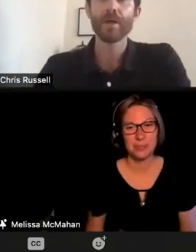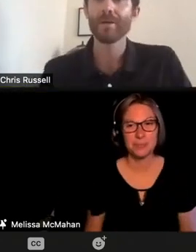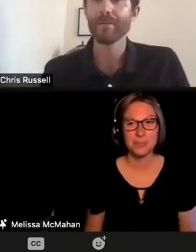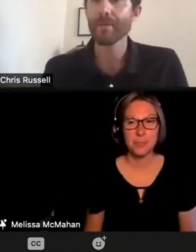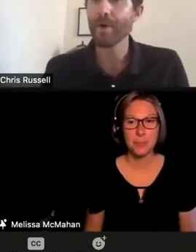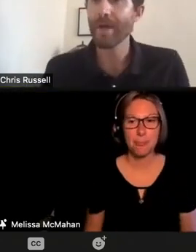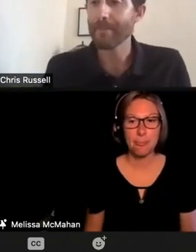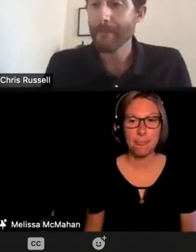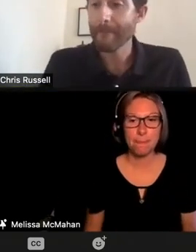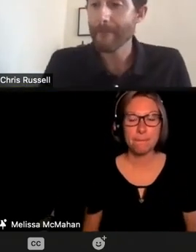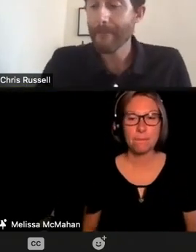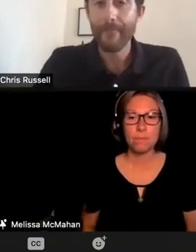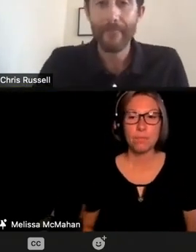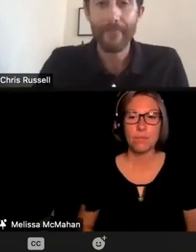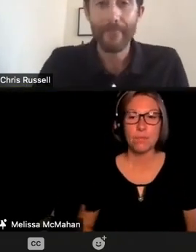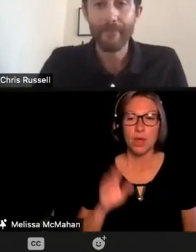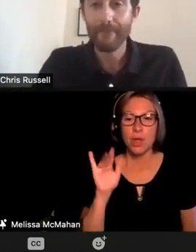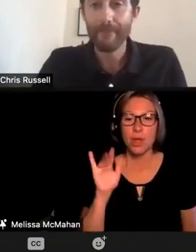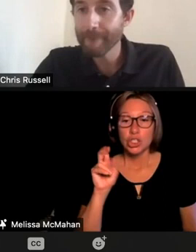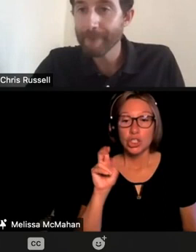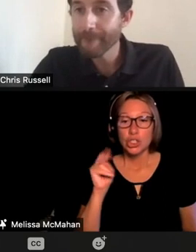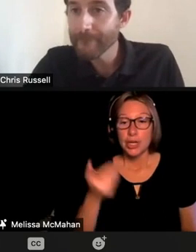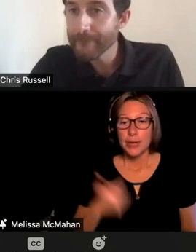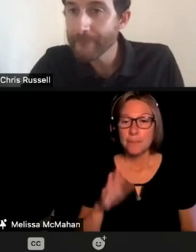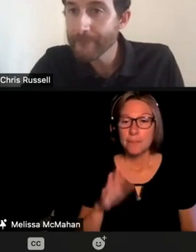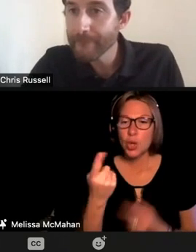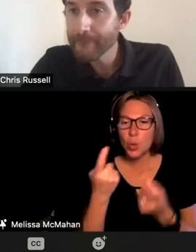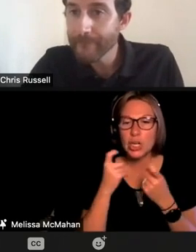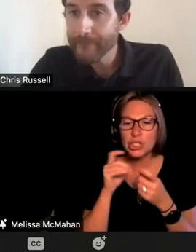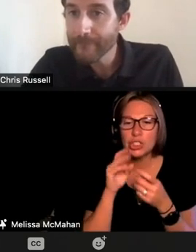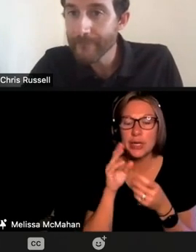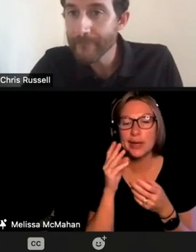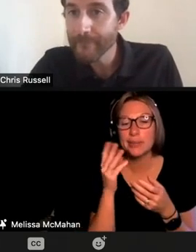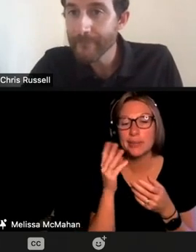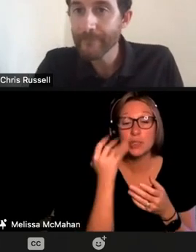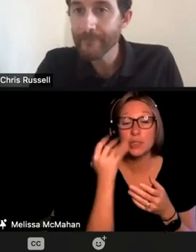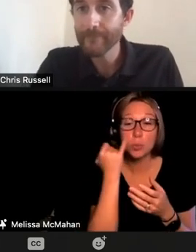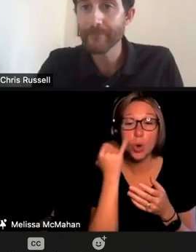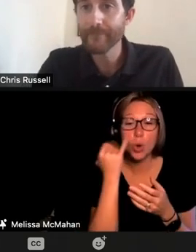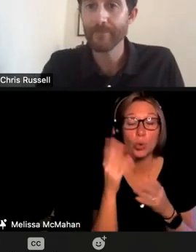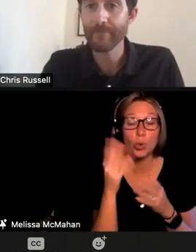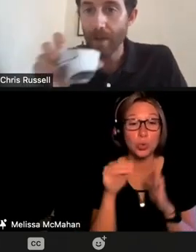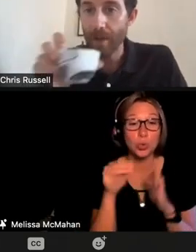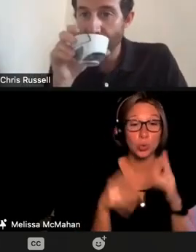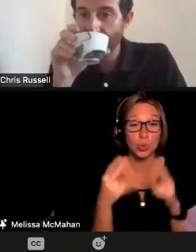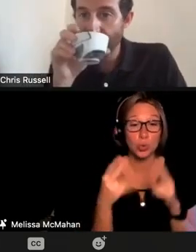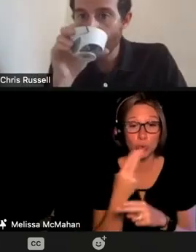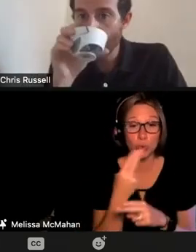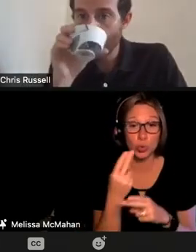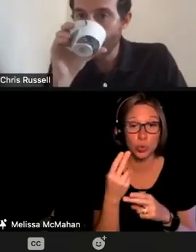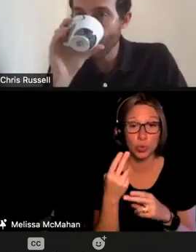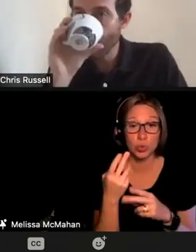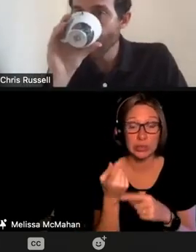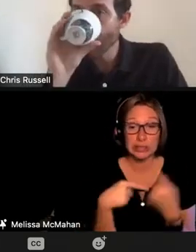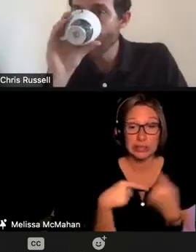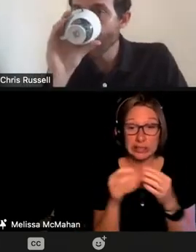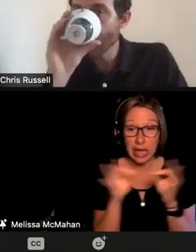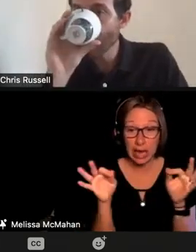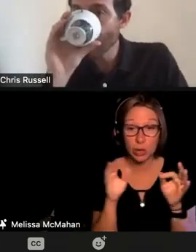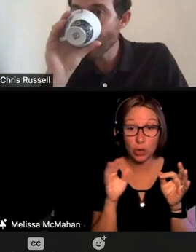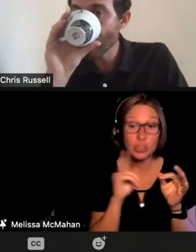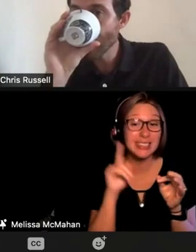Okay. Chris, one other thing, there was a question about suppose a student uses sign language, but deaf and have